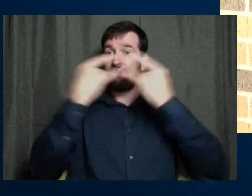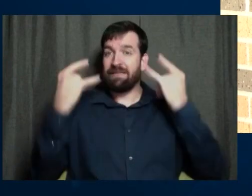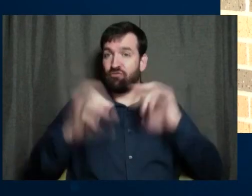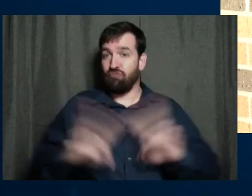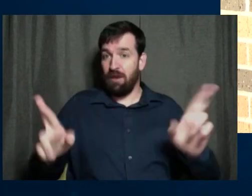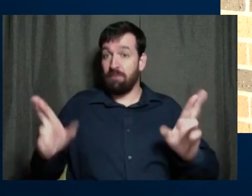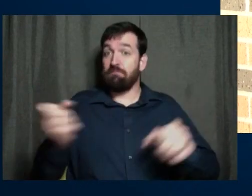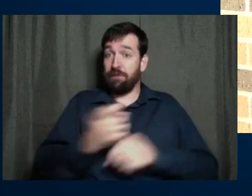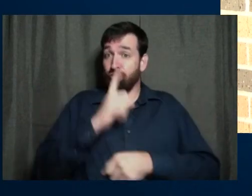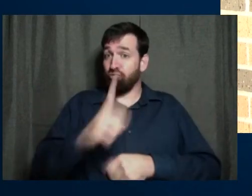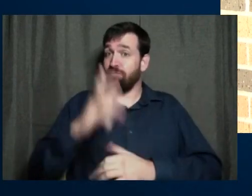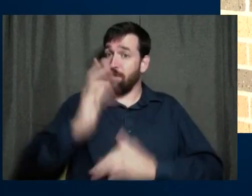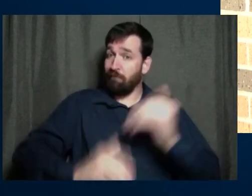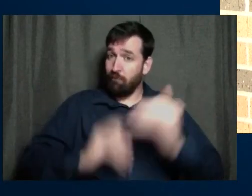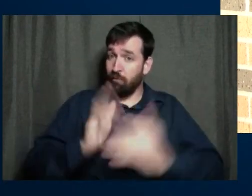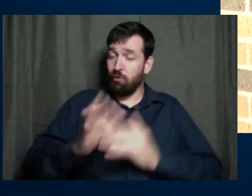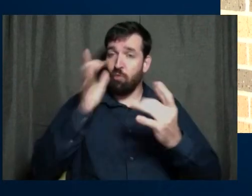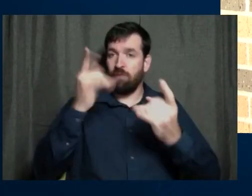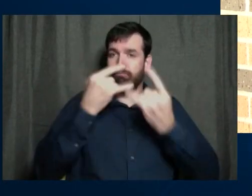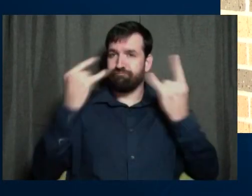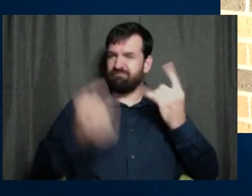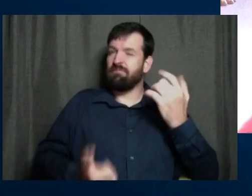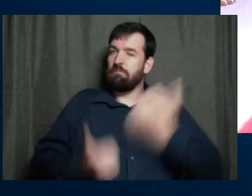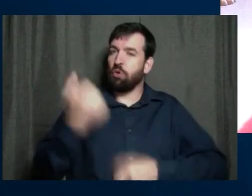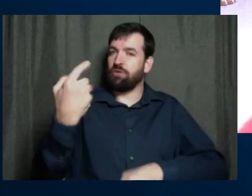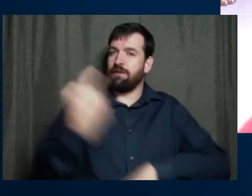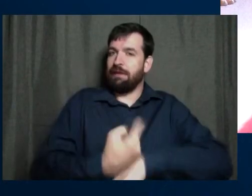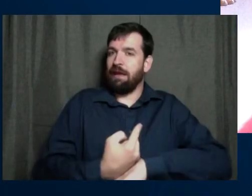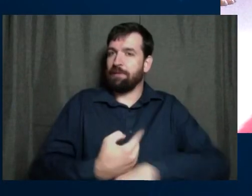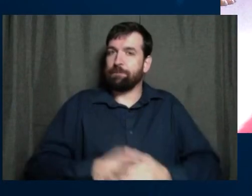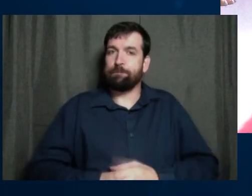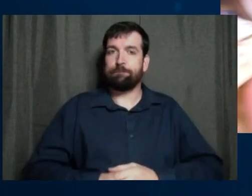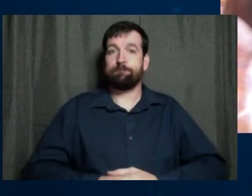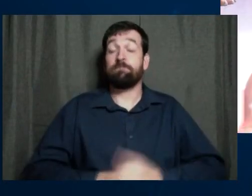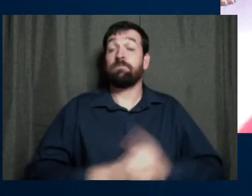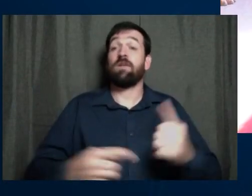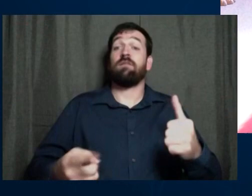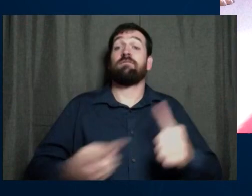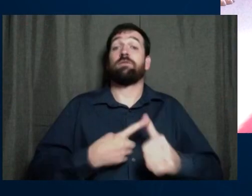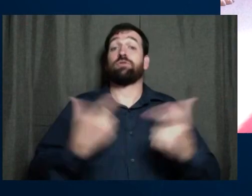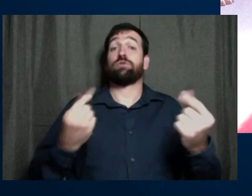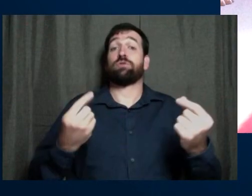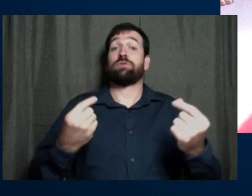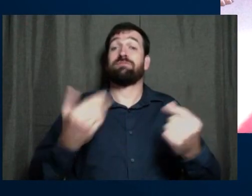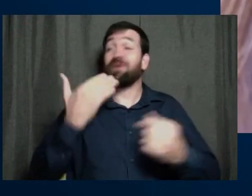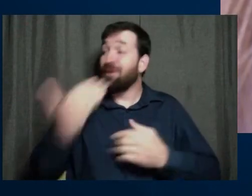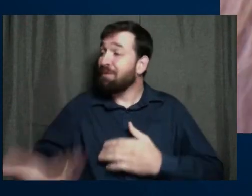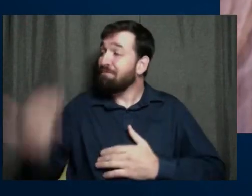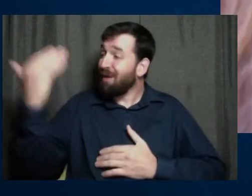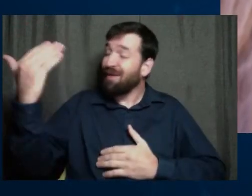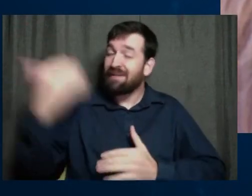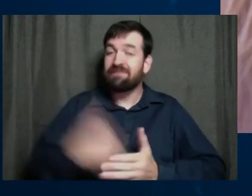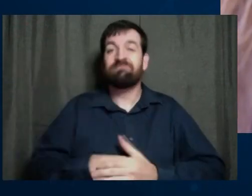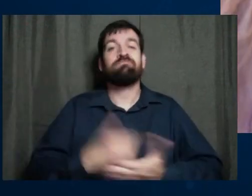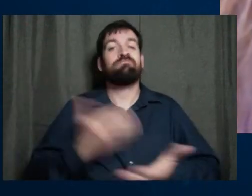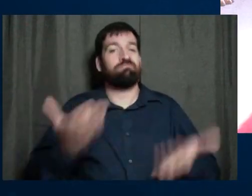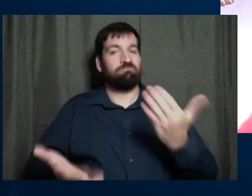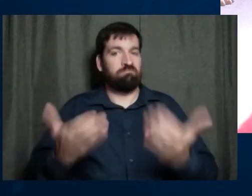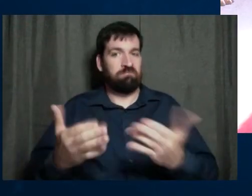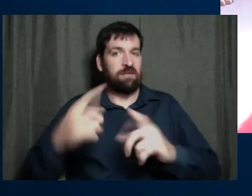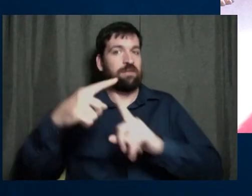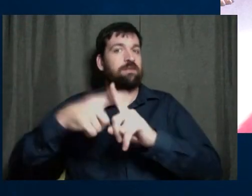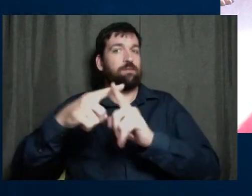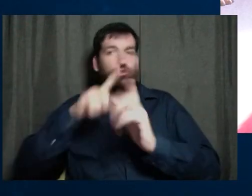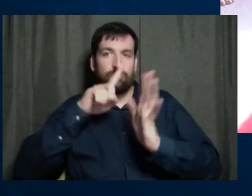comfortable. You'll wear it most of the day. First things first. Good morning, Sunny. You might have your temperature taken at the